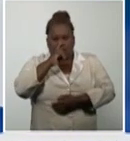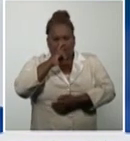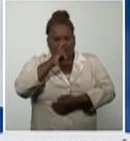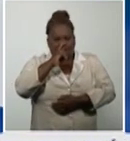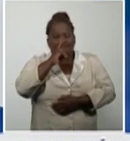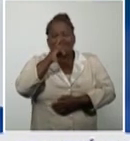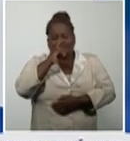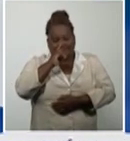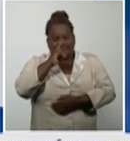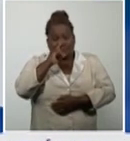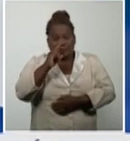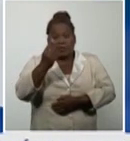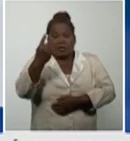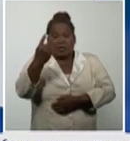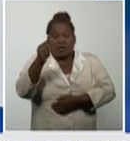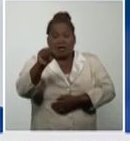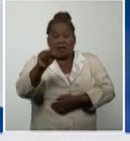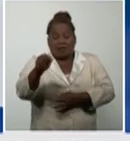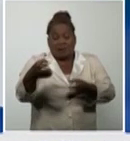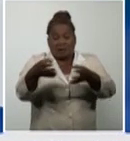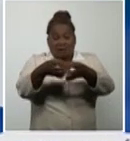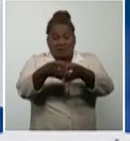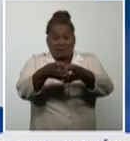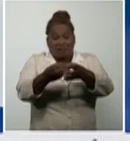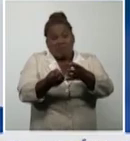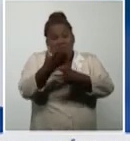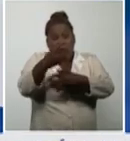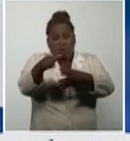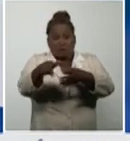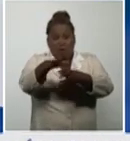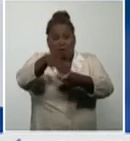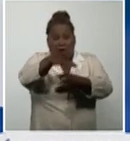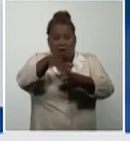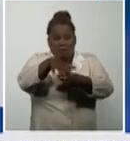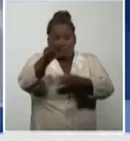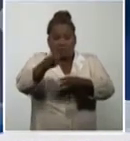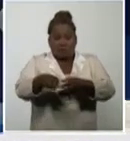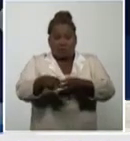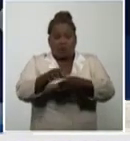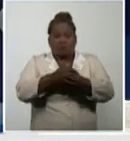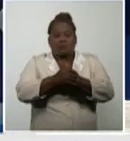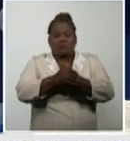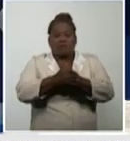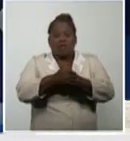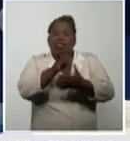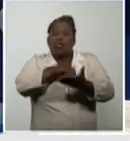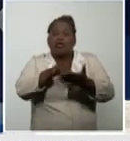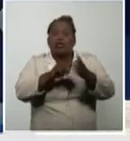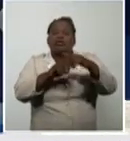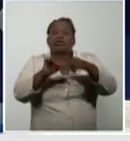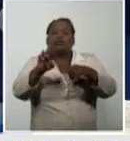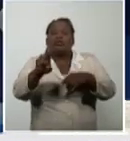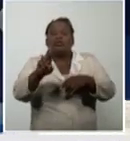from an event that is open in that province in Turihuanó.